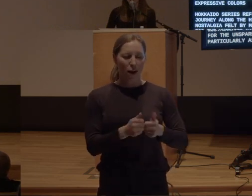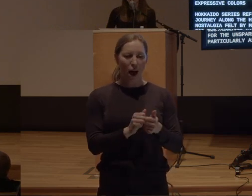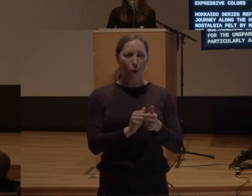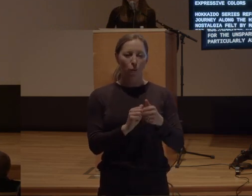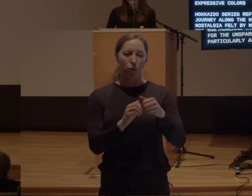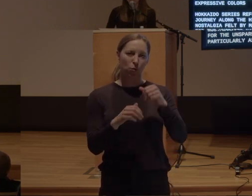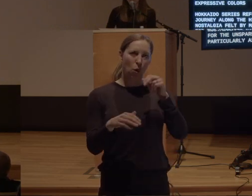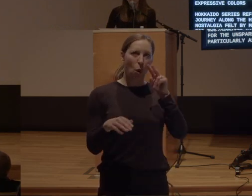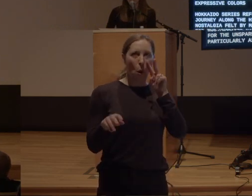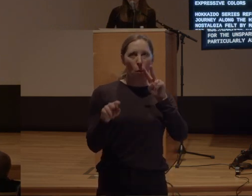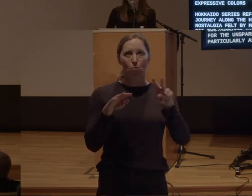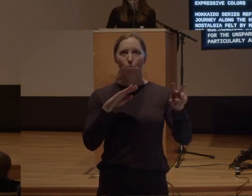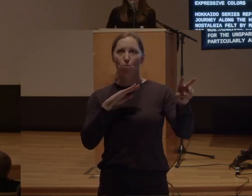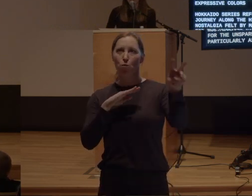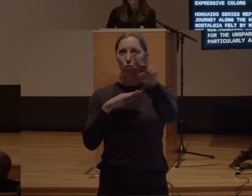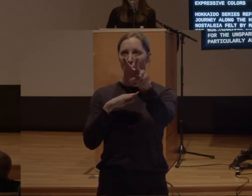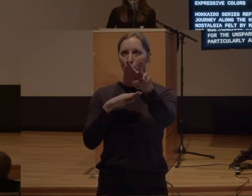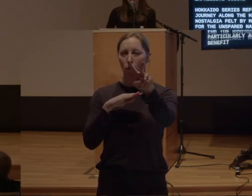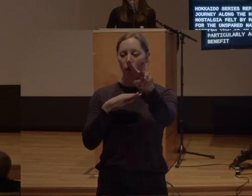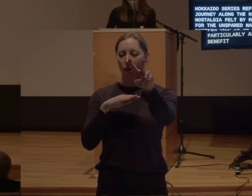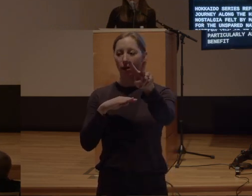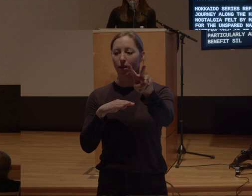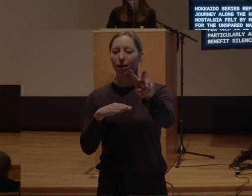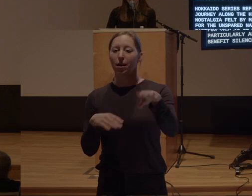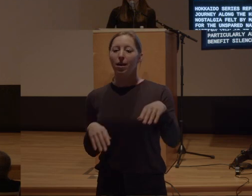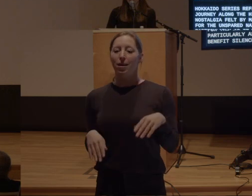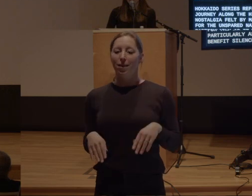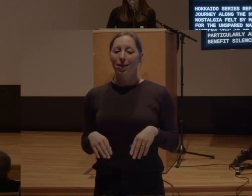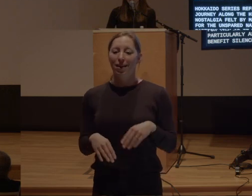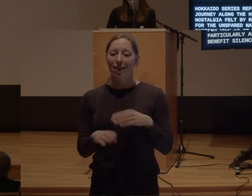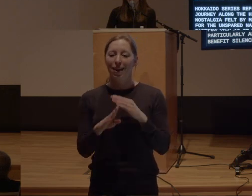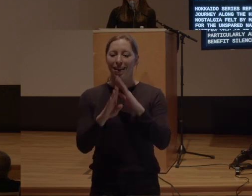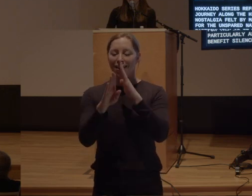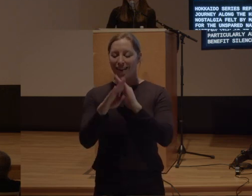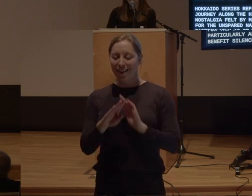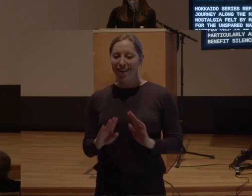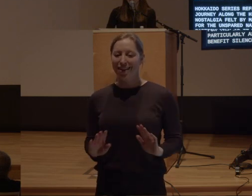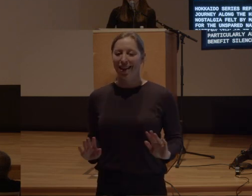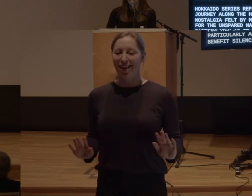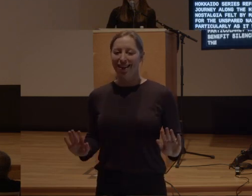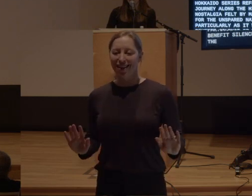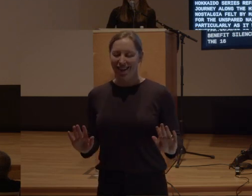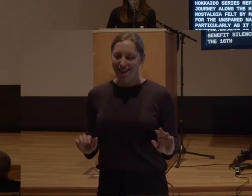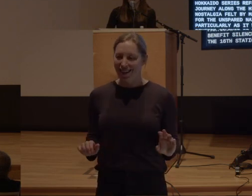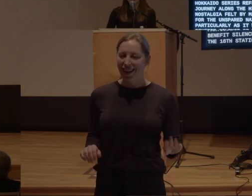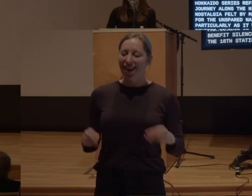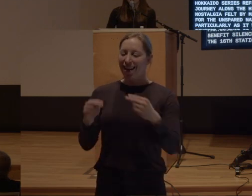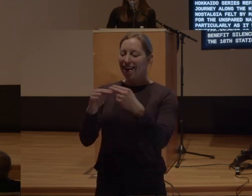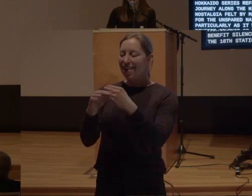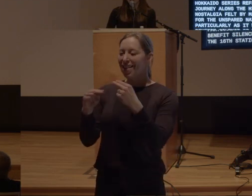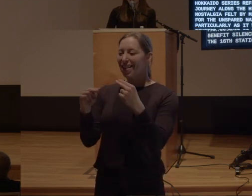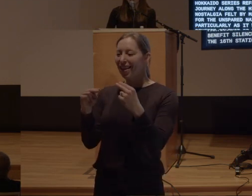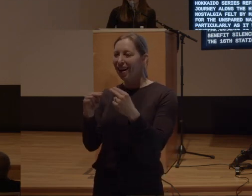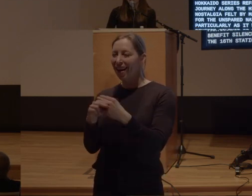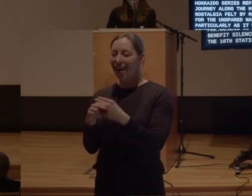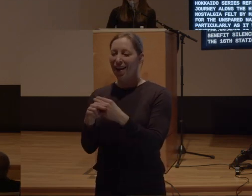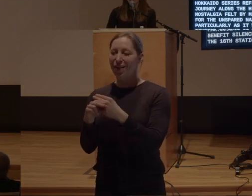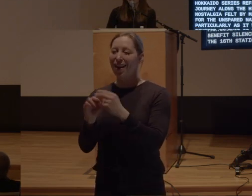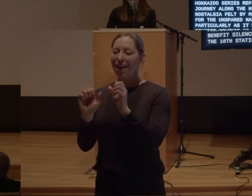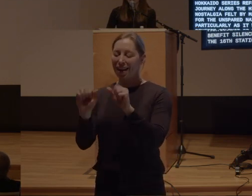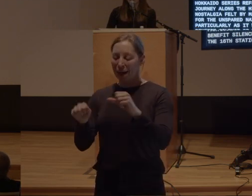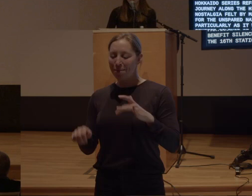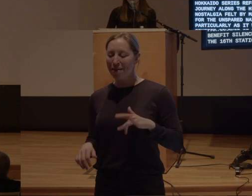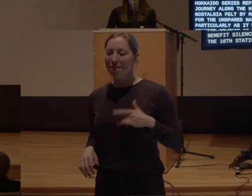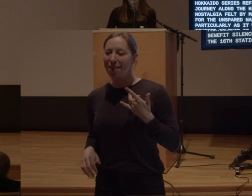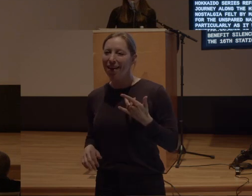ukiyo-e. The muffled silence of Hiroshige's snowy scene for the 16th station of the highway, Kanbara, can be felt